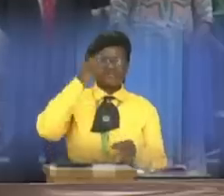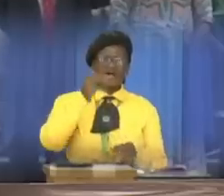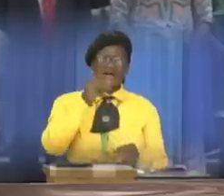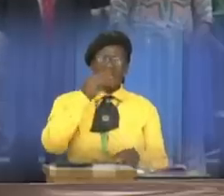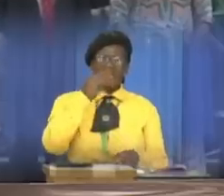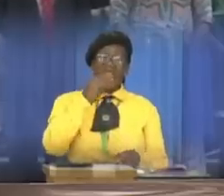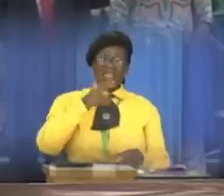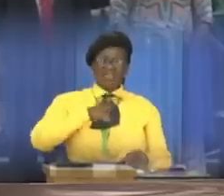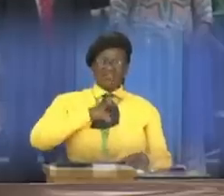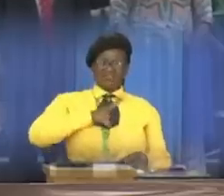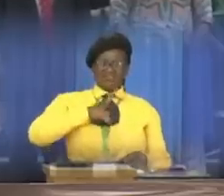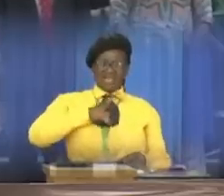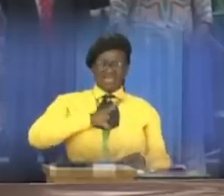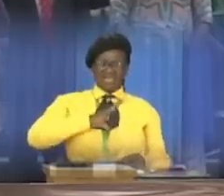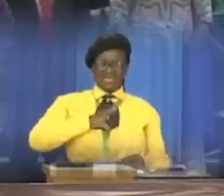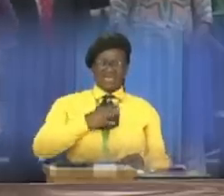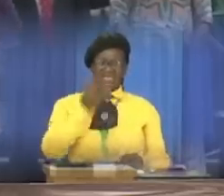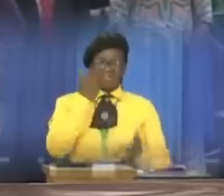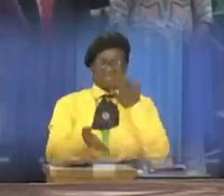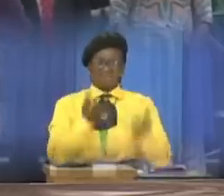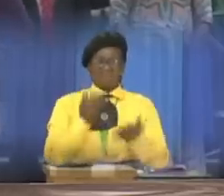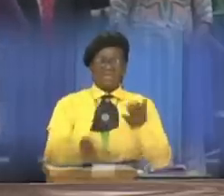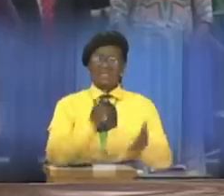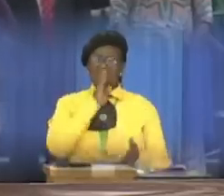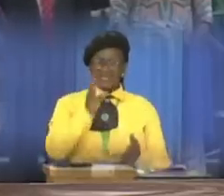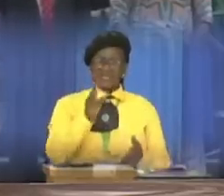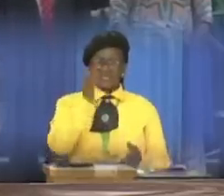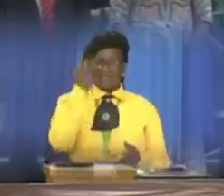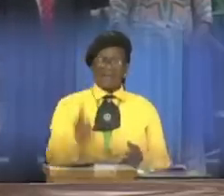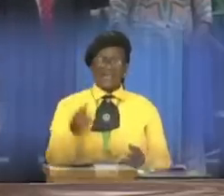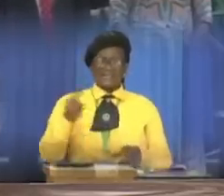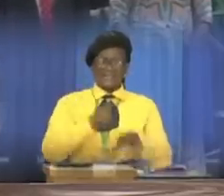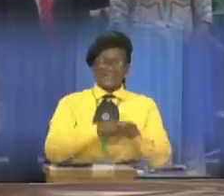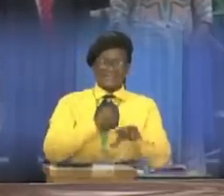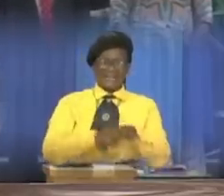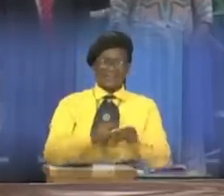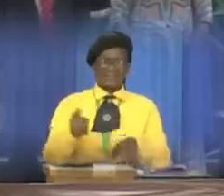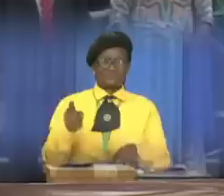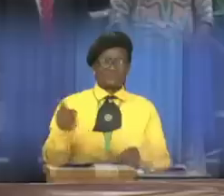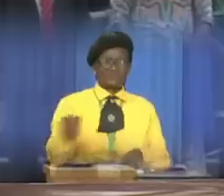maybe by the time you finish praising God,